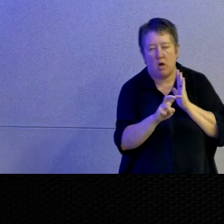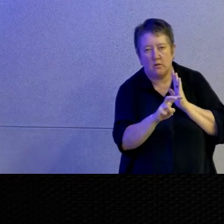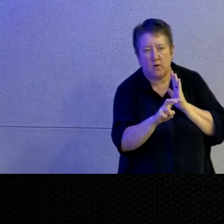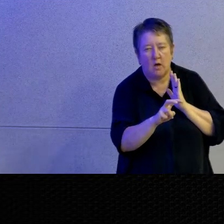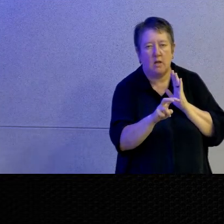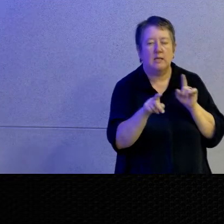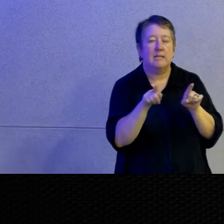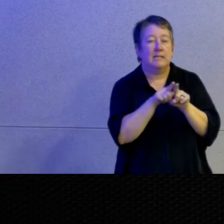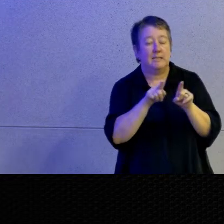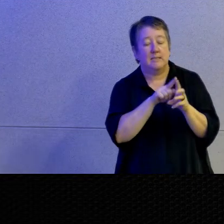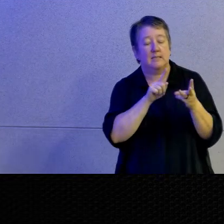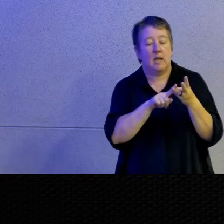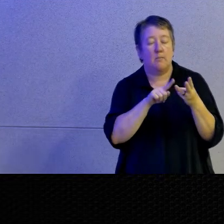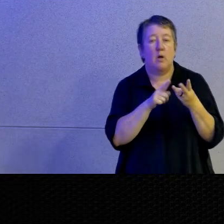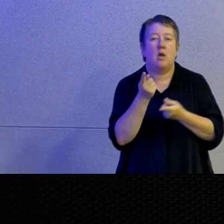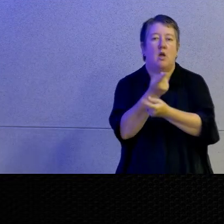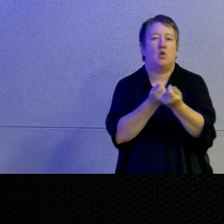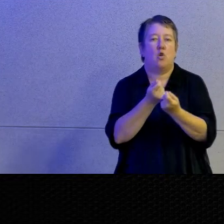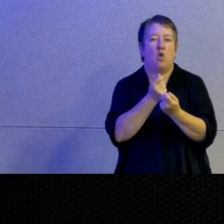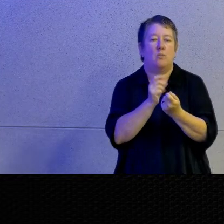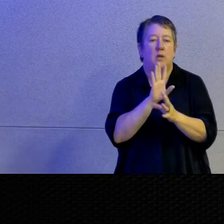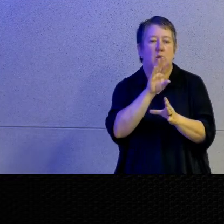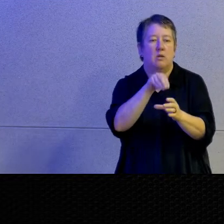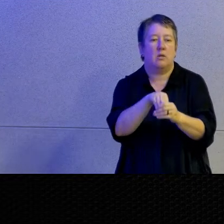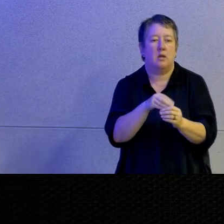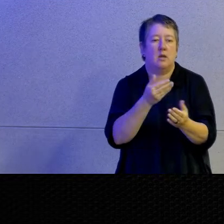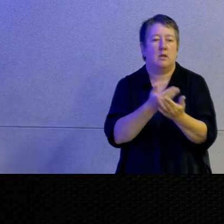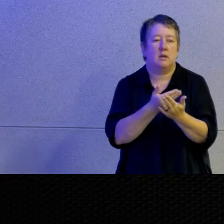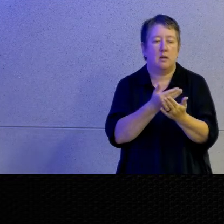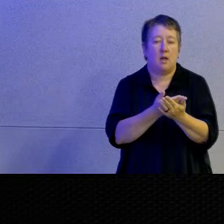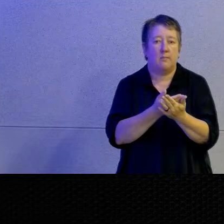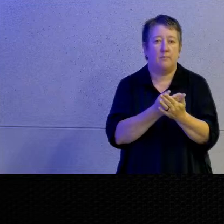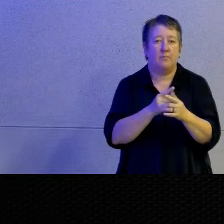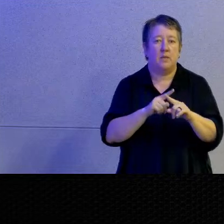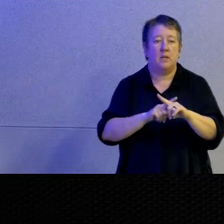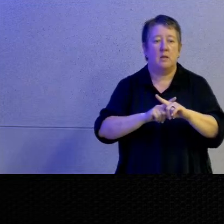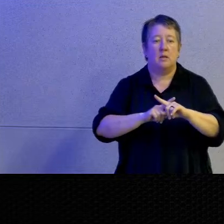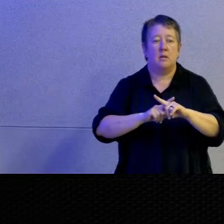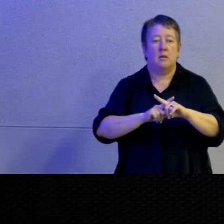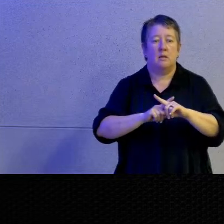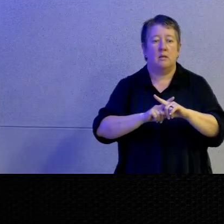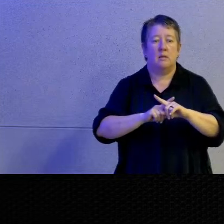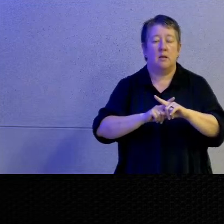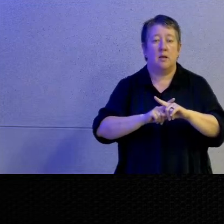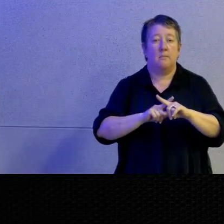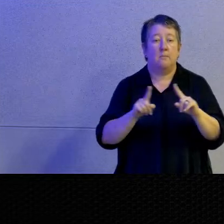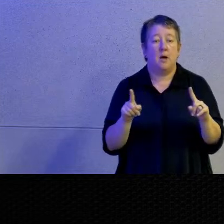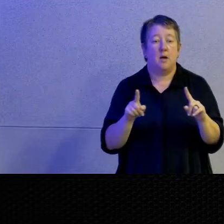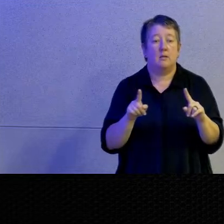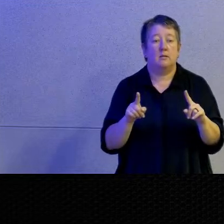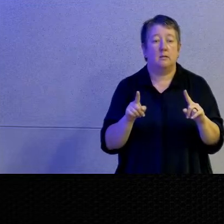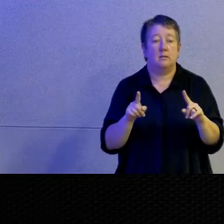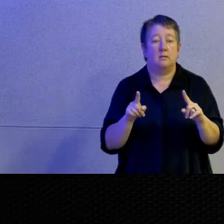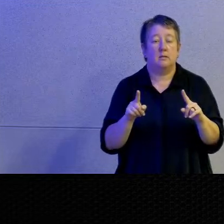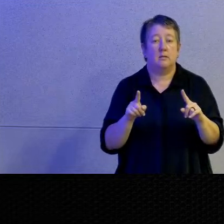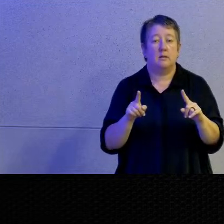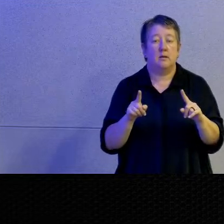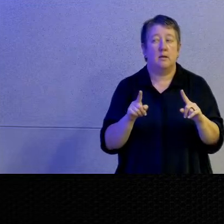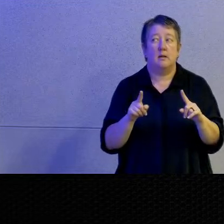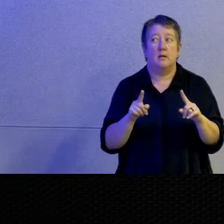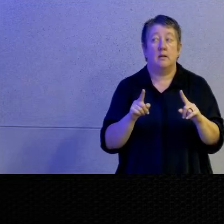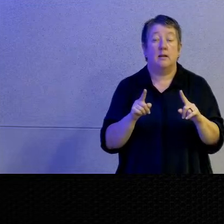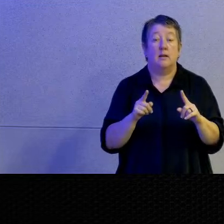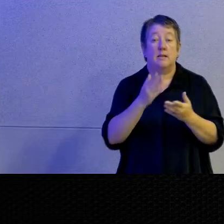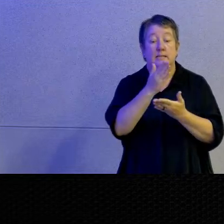also contributing to the economy, but also some of them are immediately absorbed by